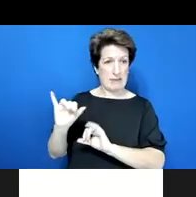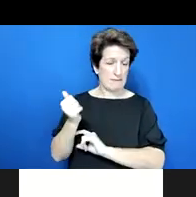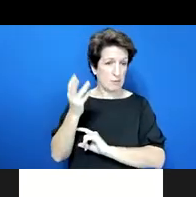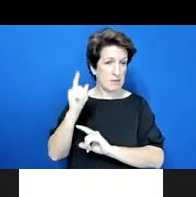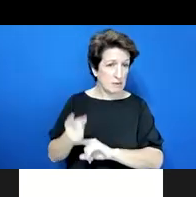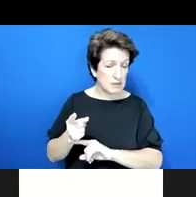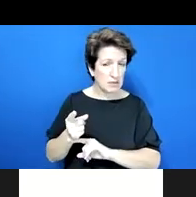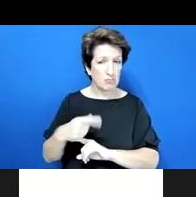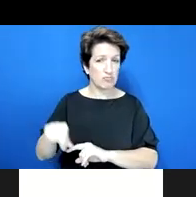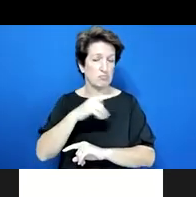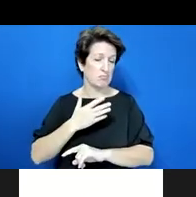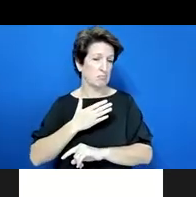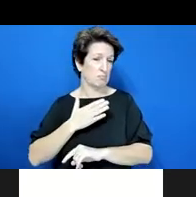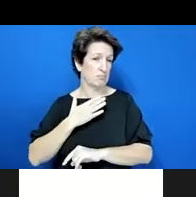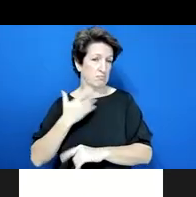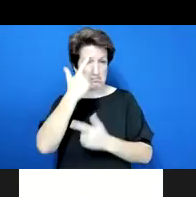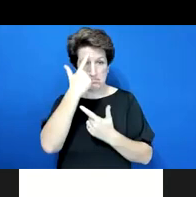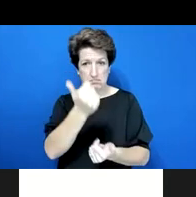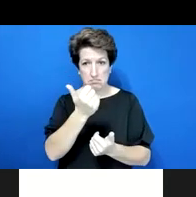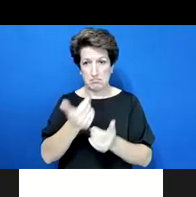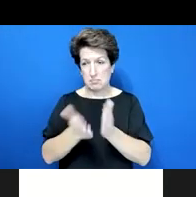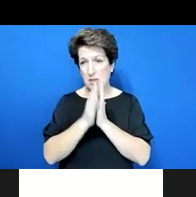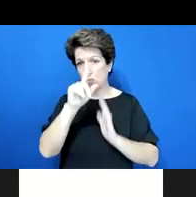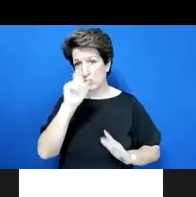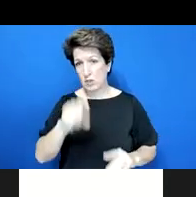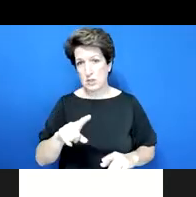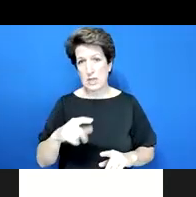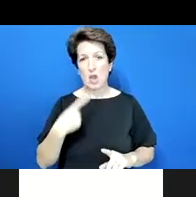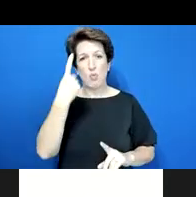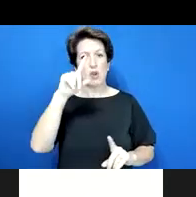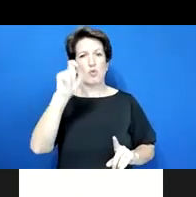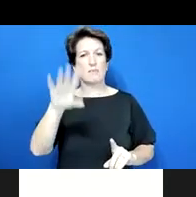feel free to ask questions. We have a hand up from Warda.